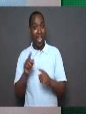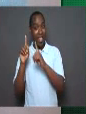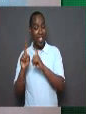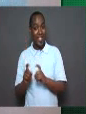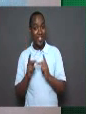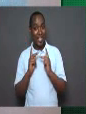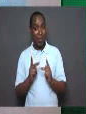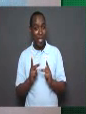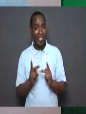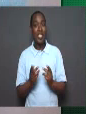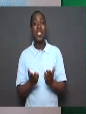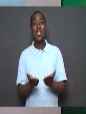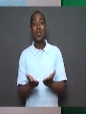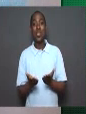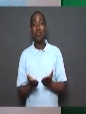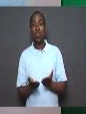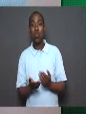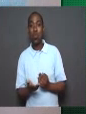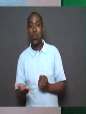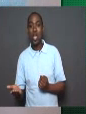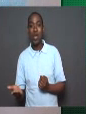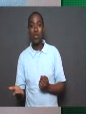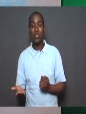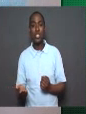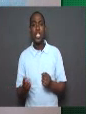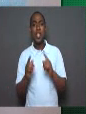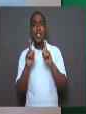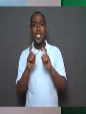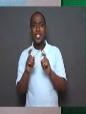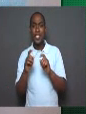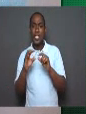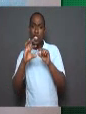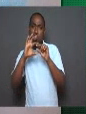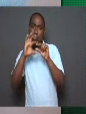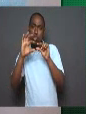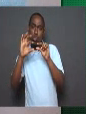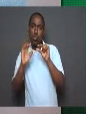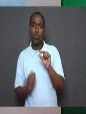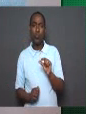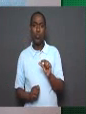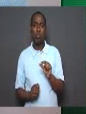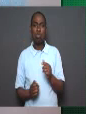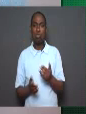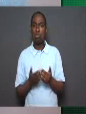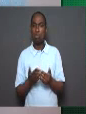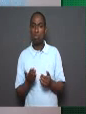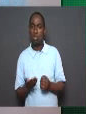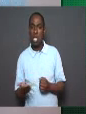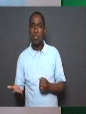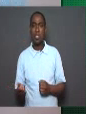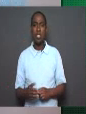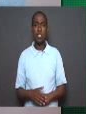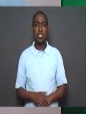necessary materials include test tubes, a sample substance, and